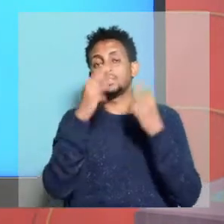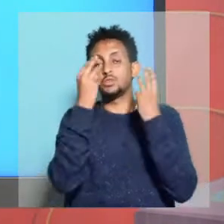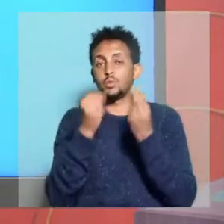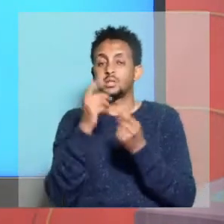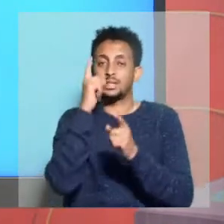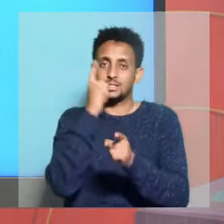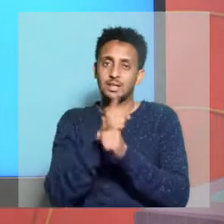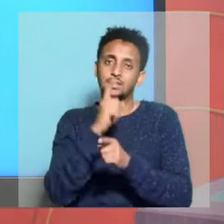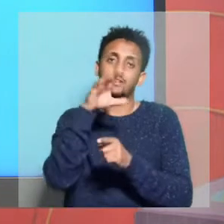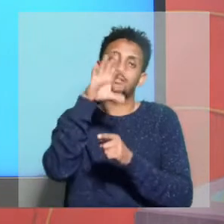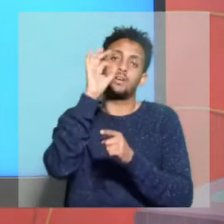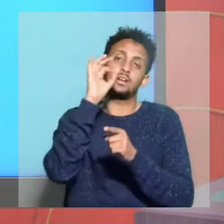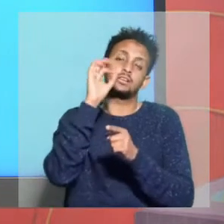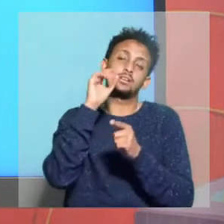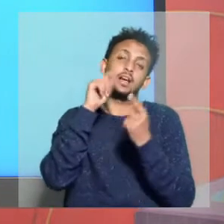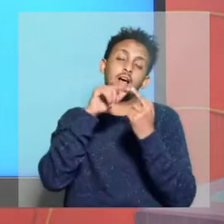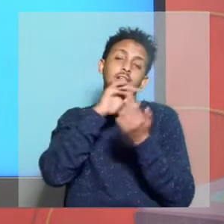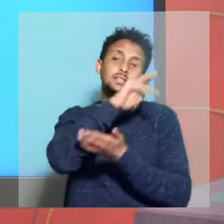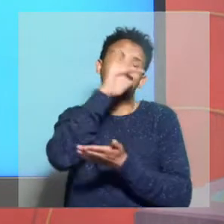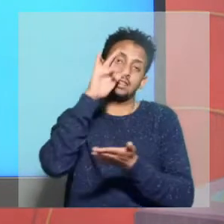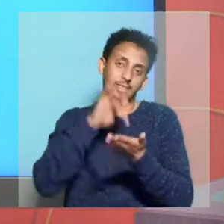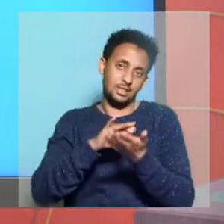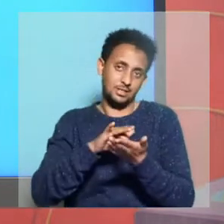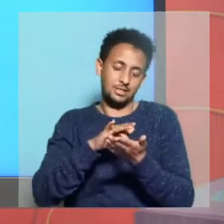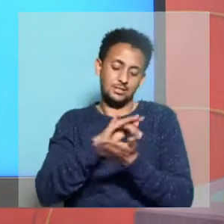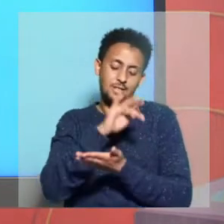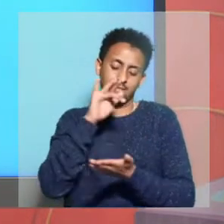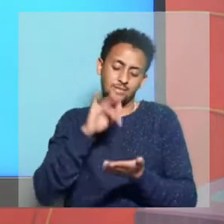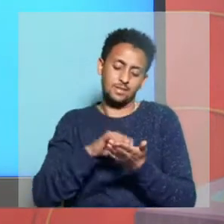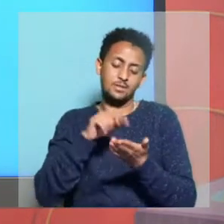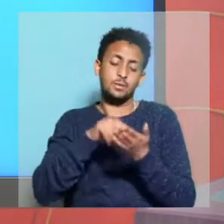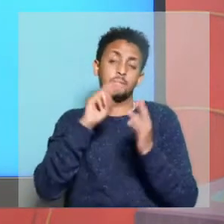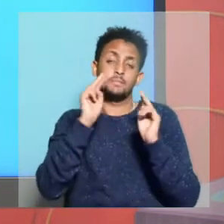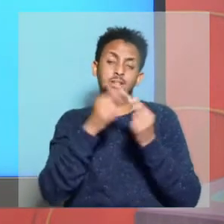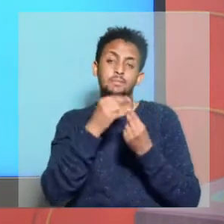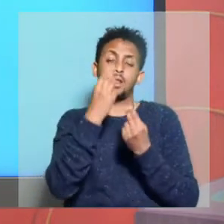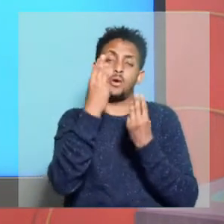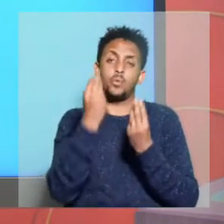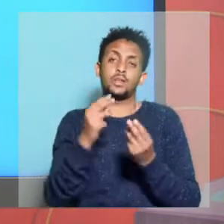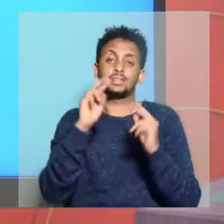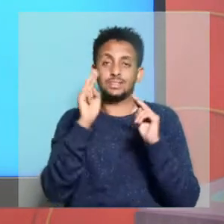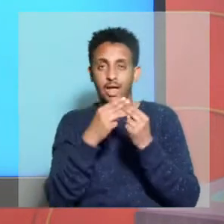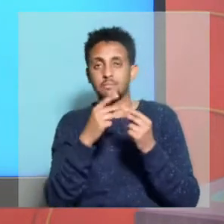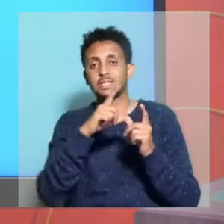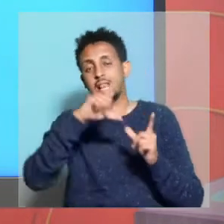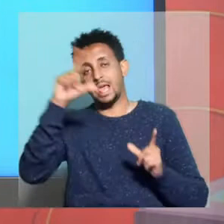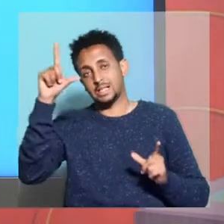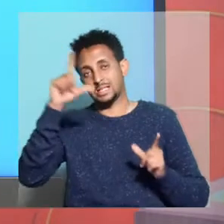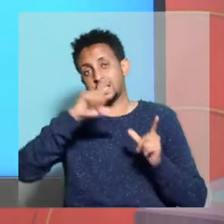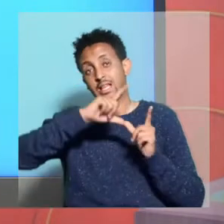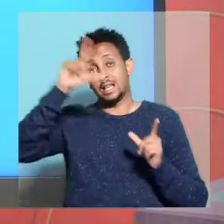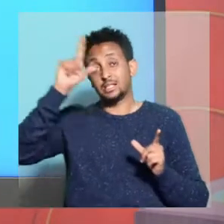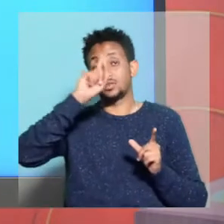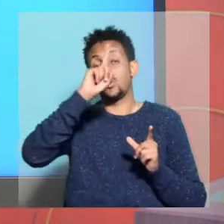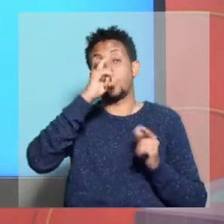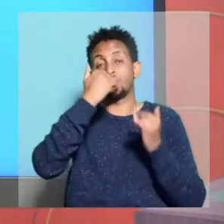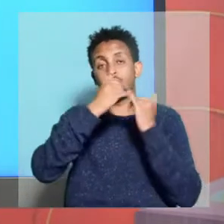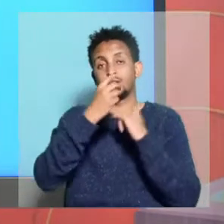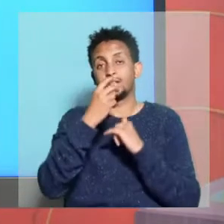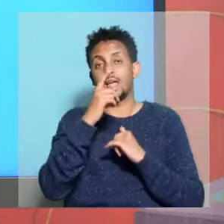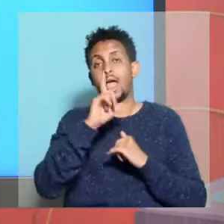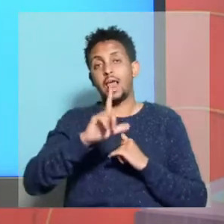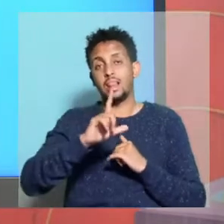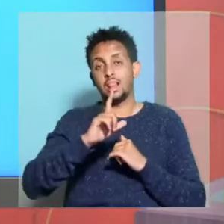is exactly found at the center. So we can multiply the weight times the length is 1 over 2